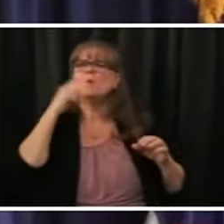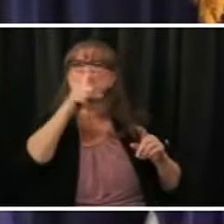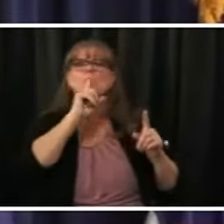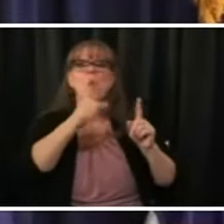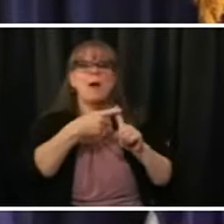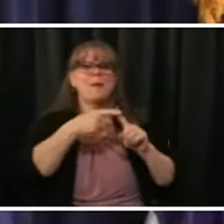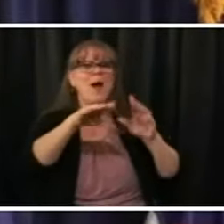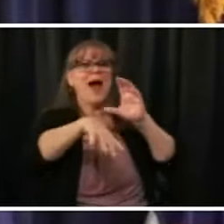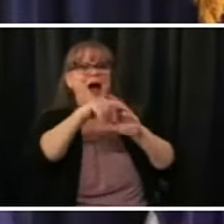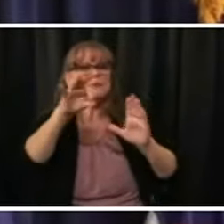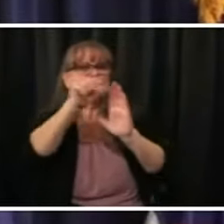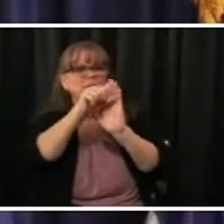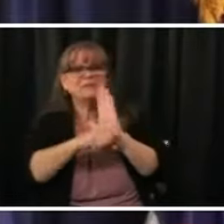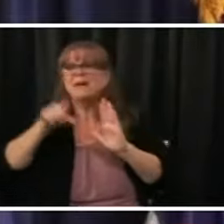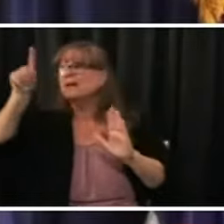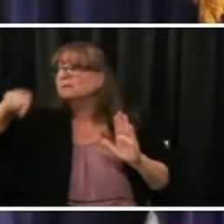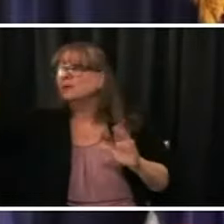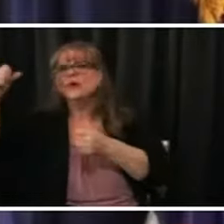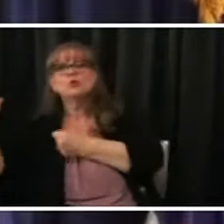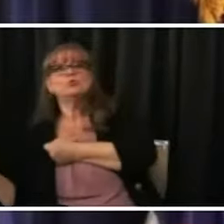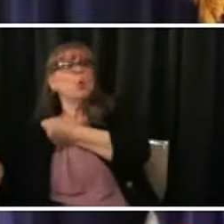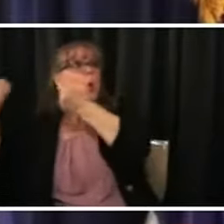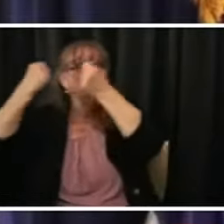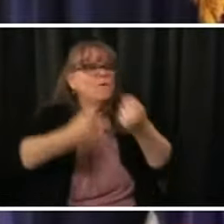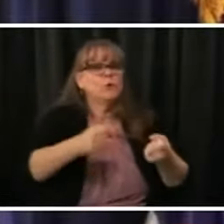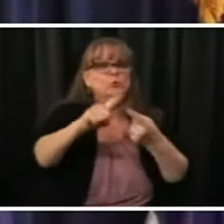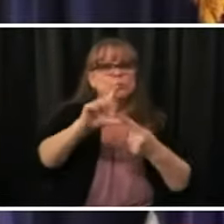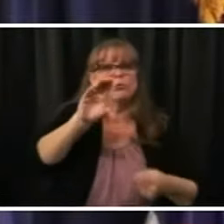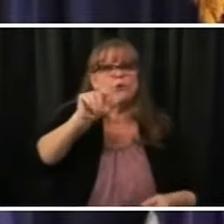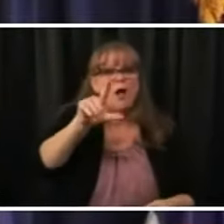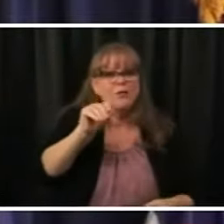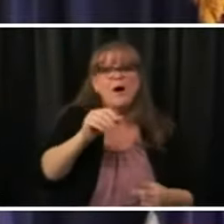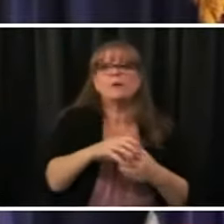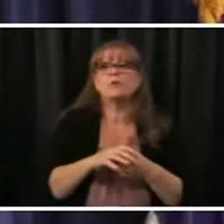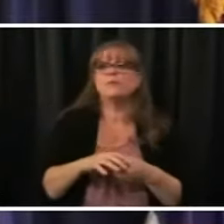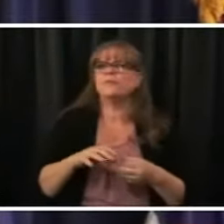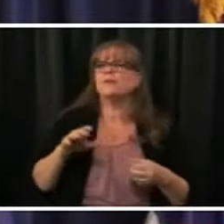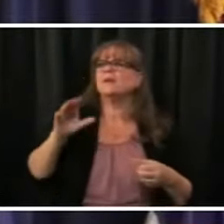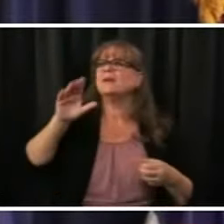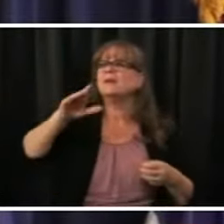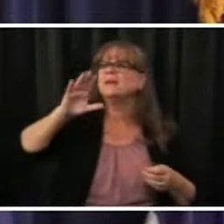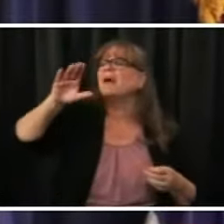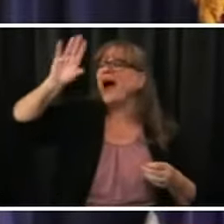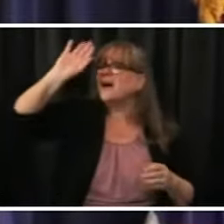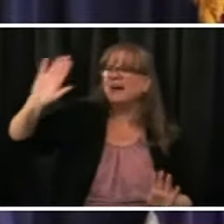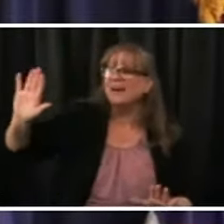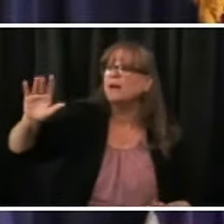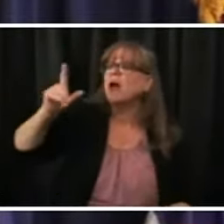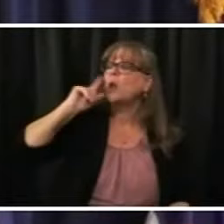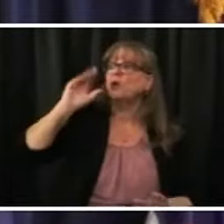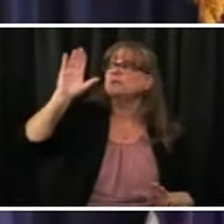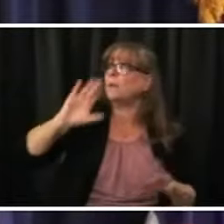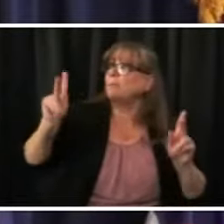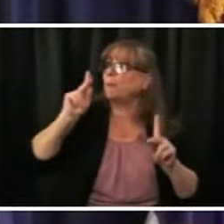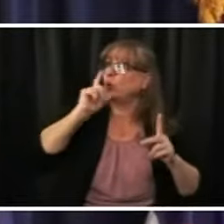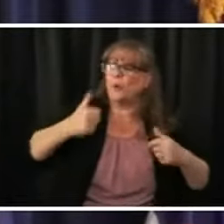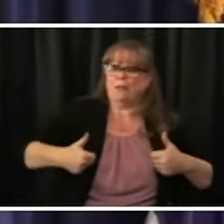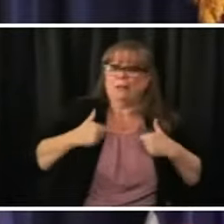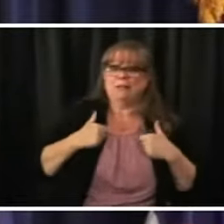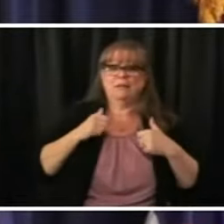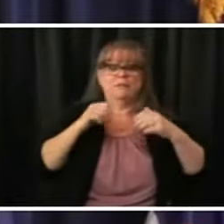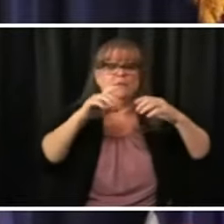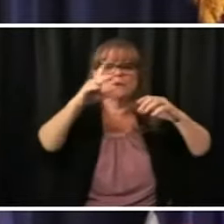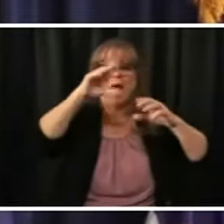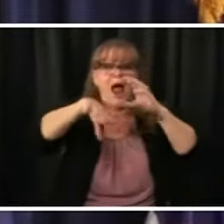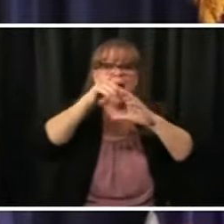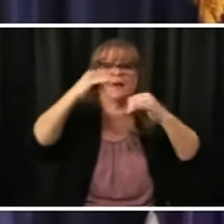there's folks that live on our border that both ways. There's folks in northern Colorado that have probably